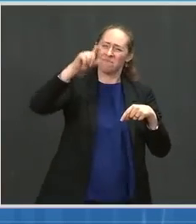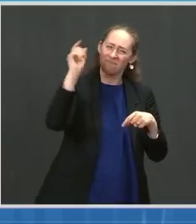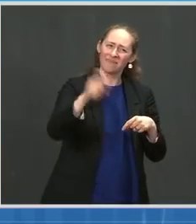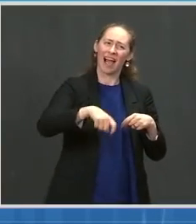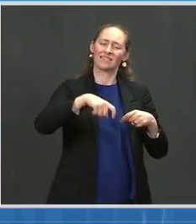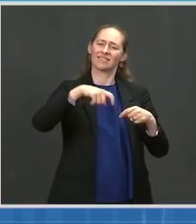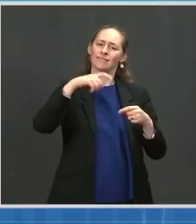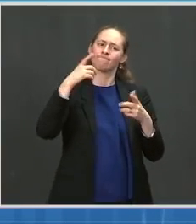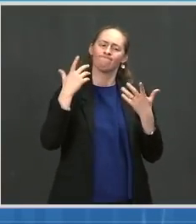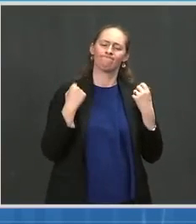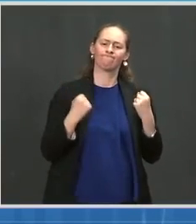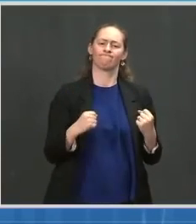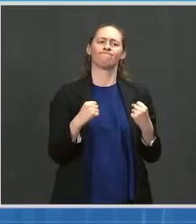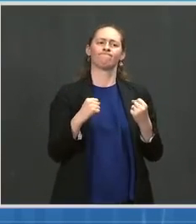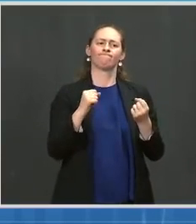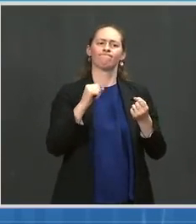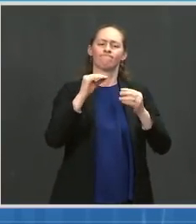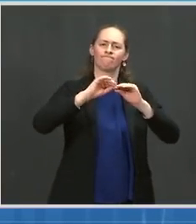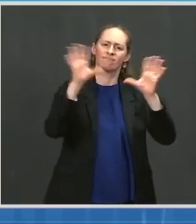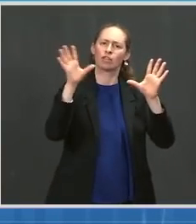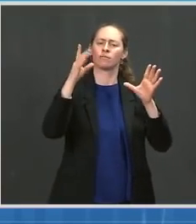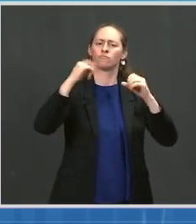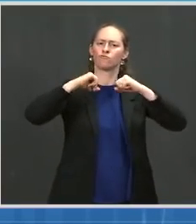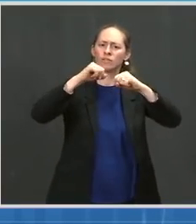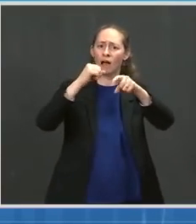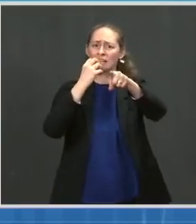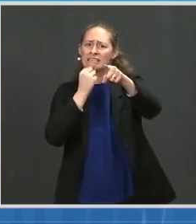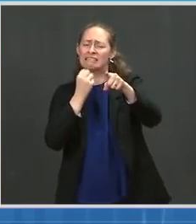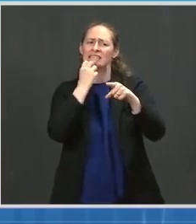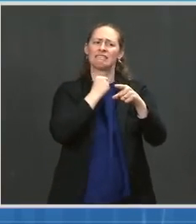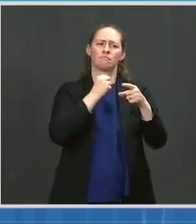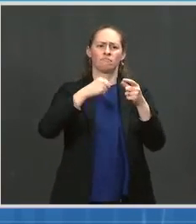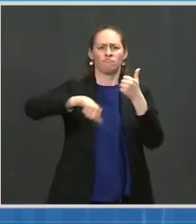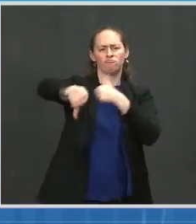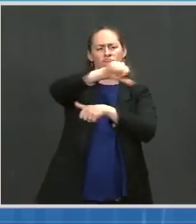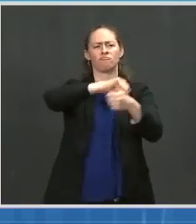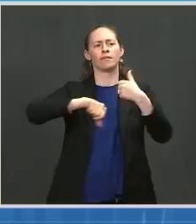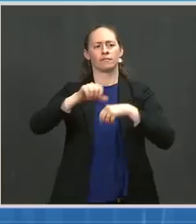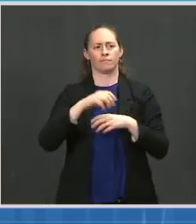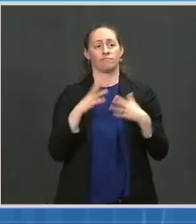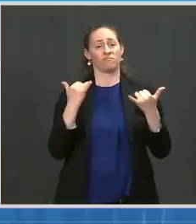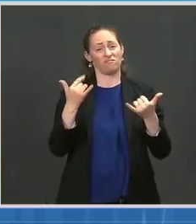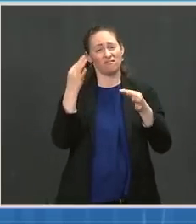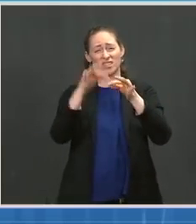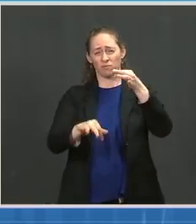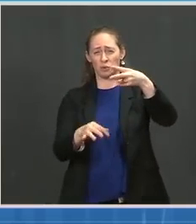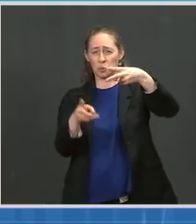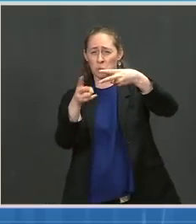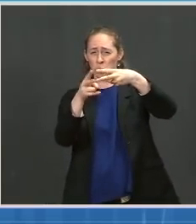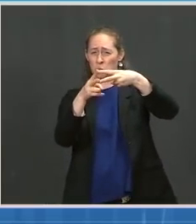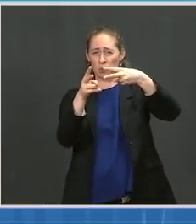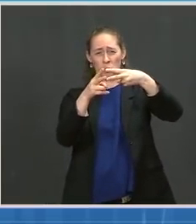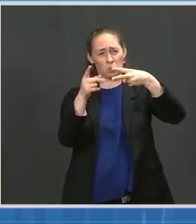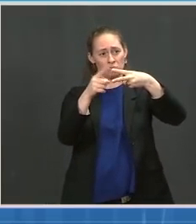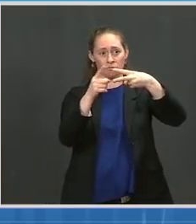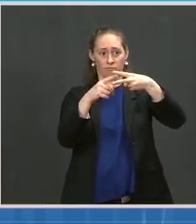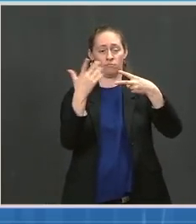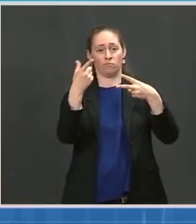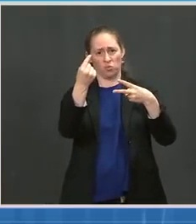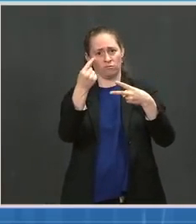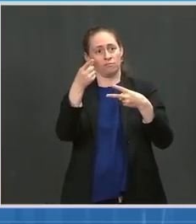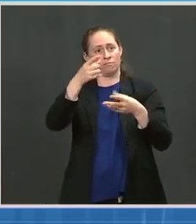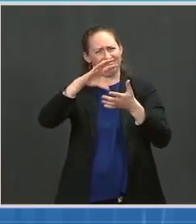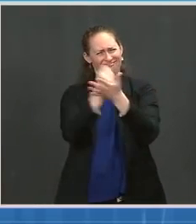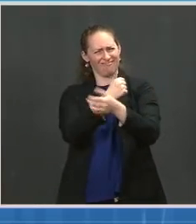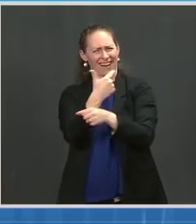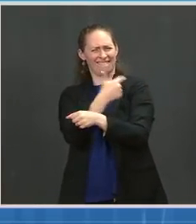and help protect one another. And that's why today I'm asking everyone to do 2 things. 1, get vaccinated as soon as you